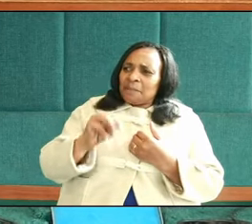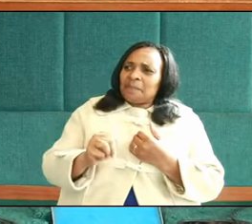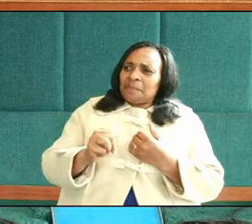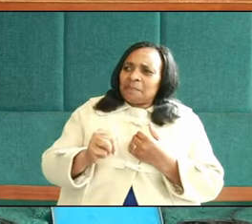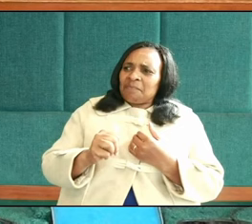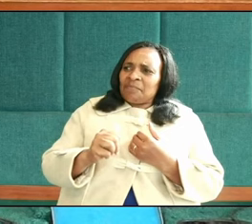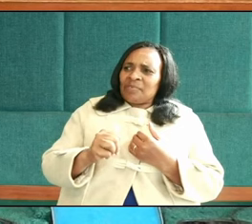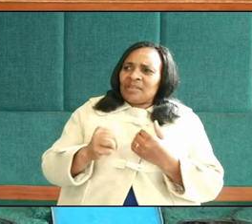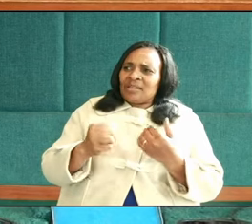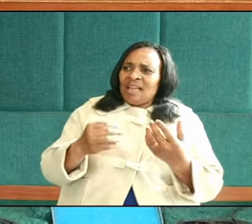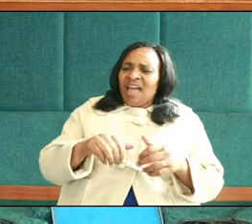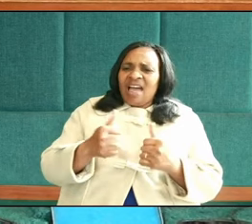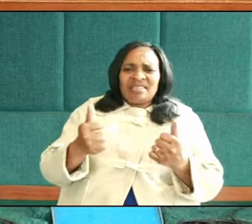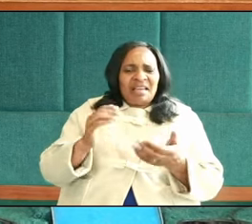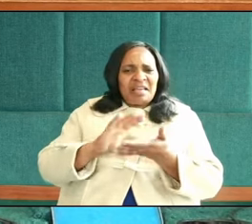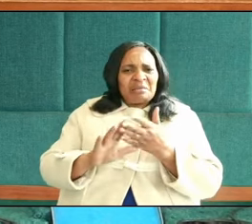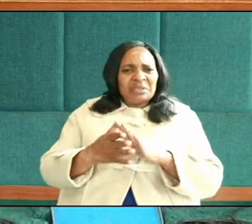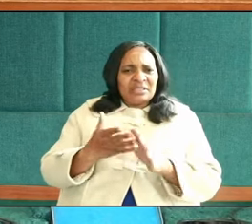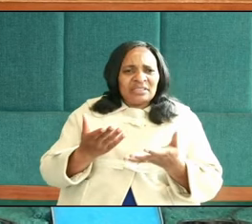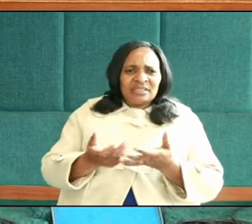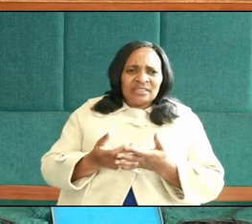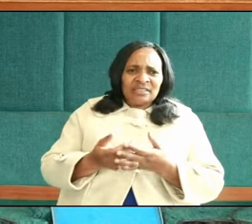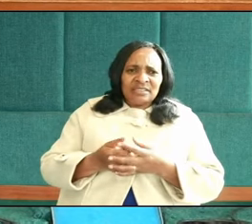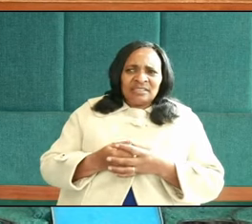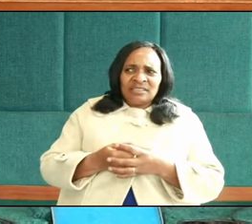and a knife in the other.